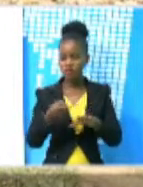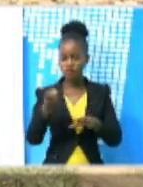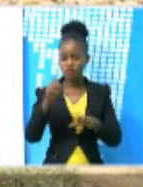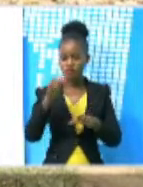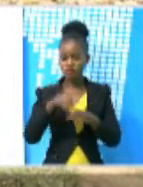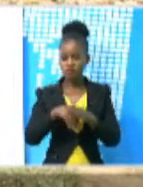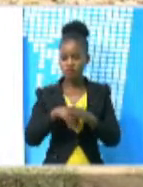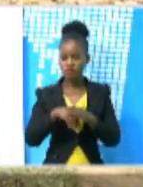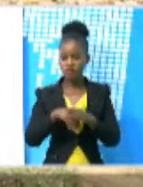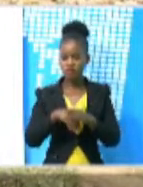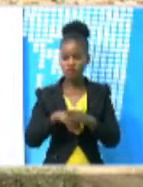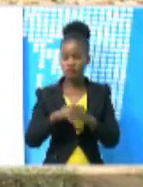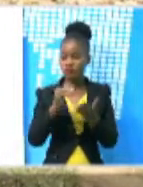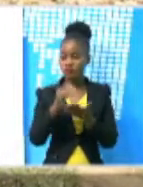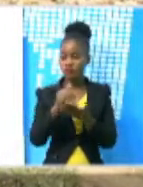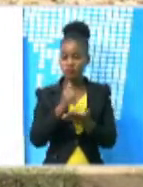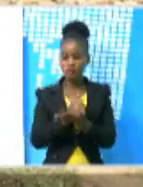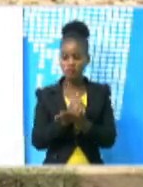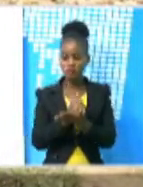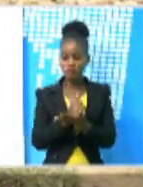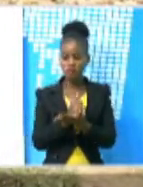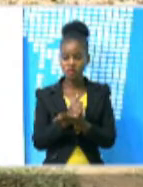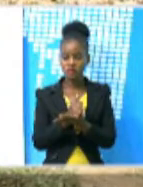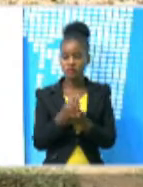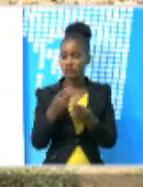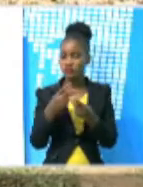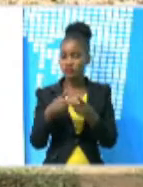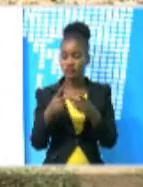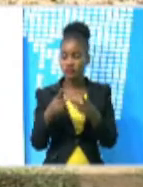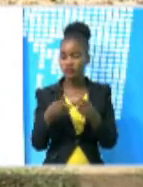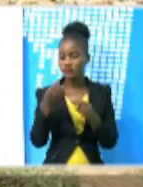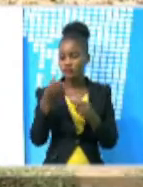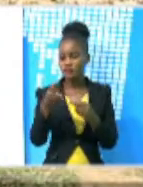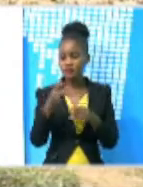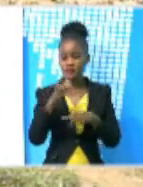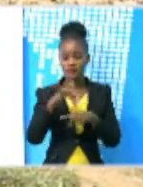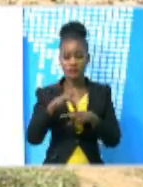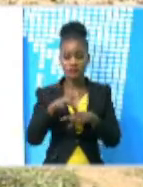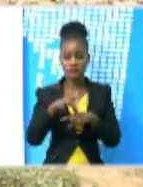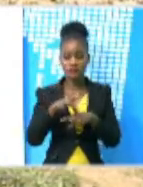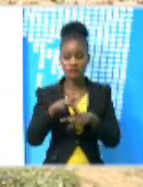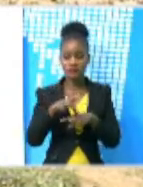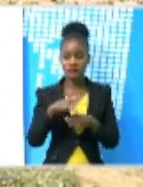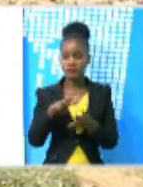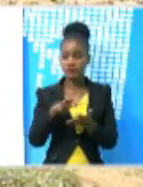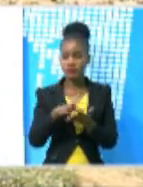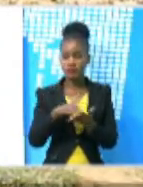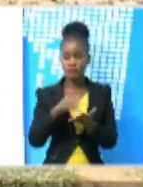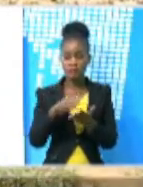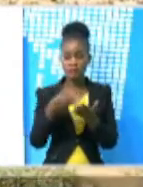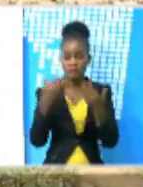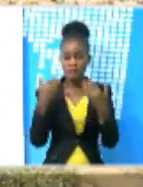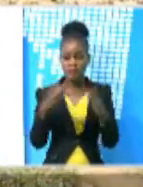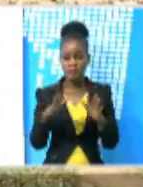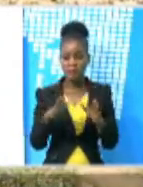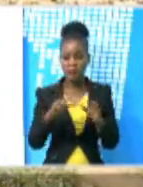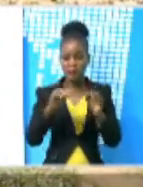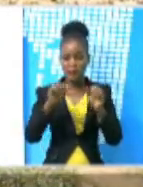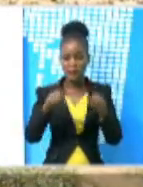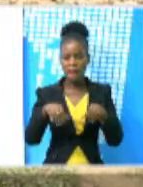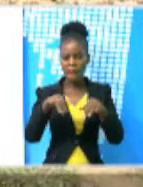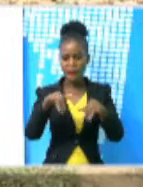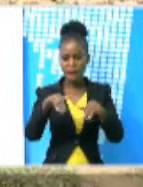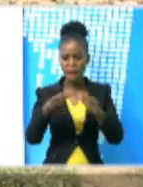in just because those very partners have realized that the soil has completely been